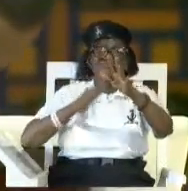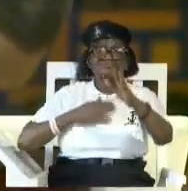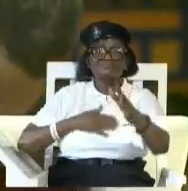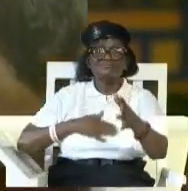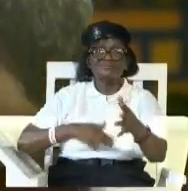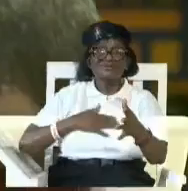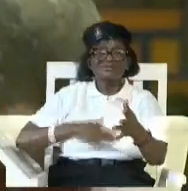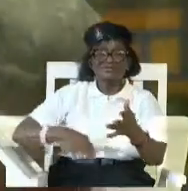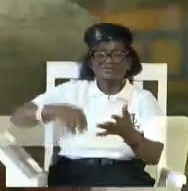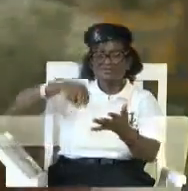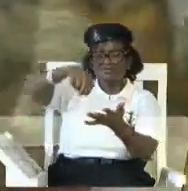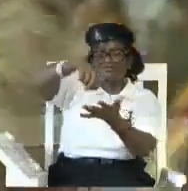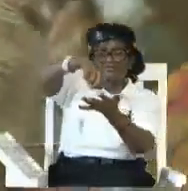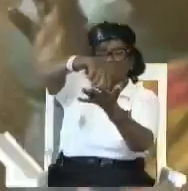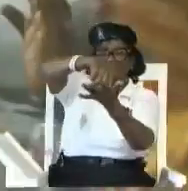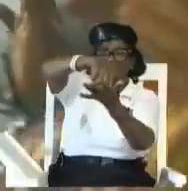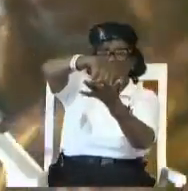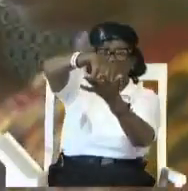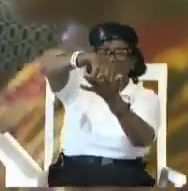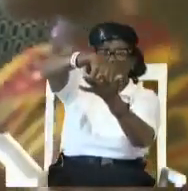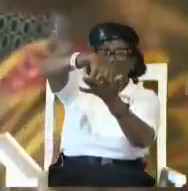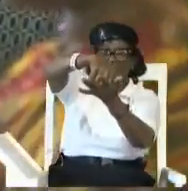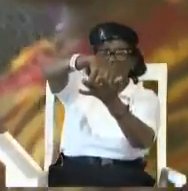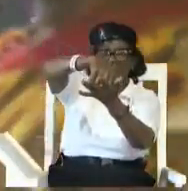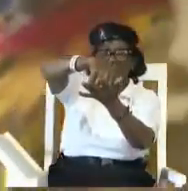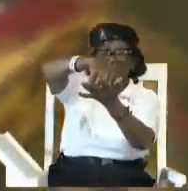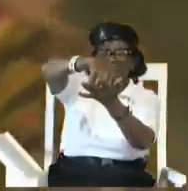Thank you, Jesus.